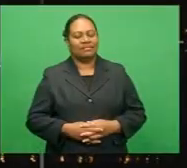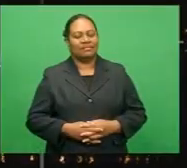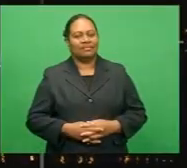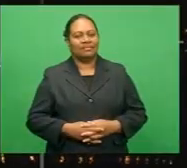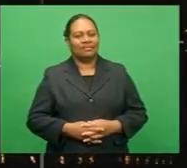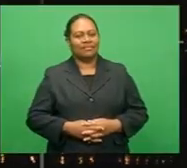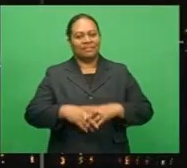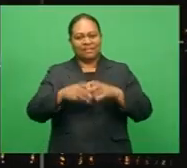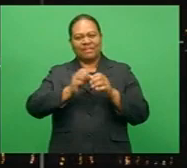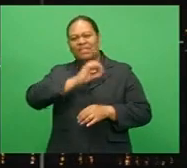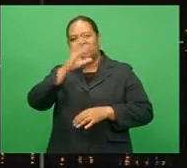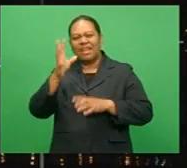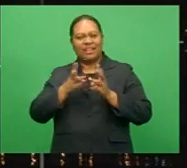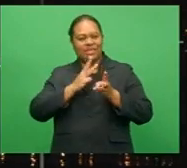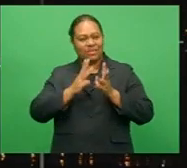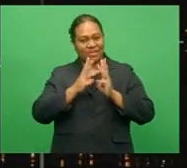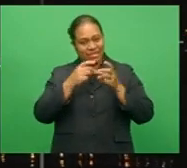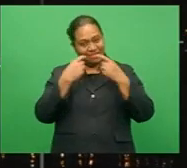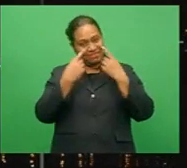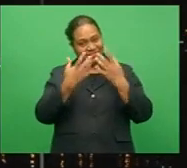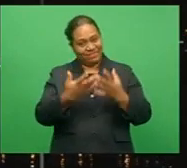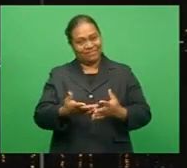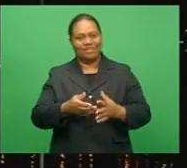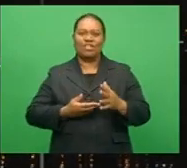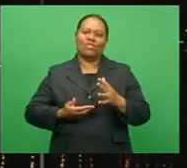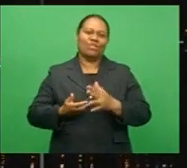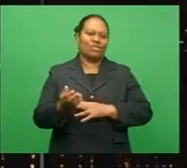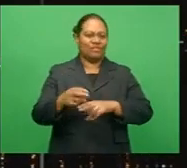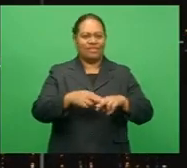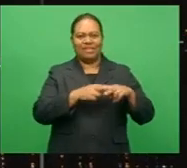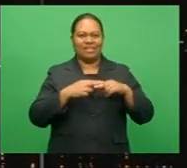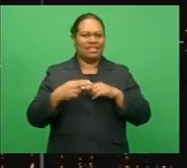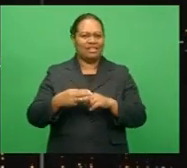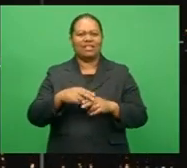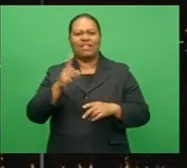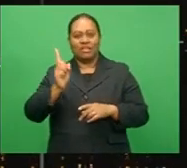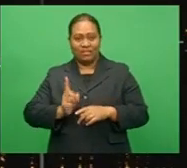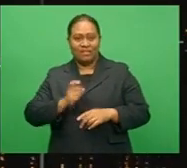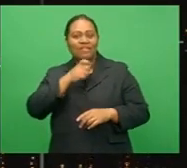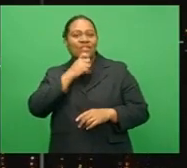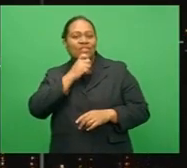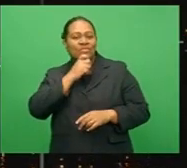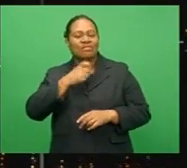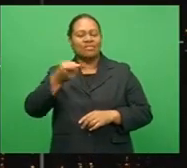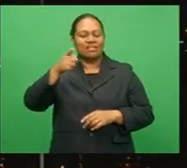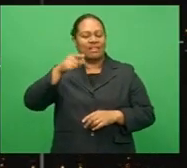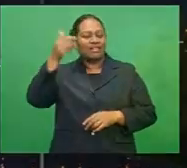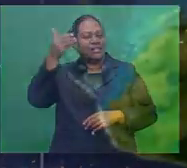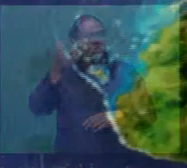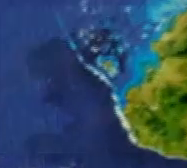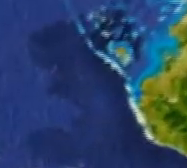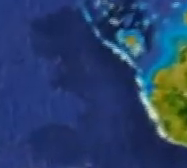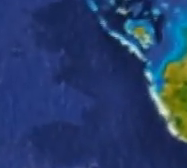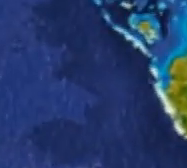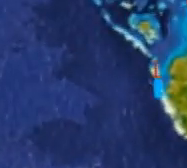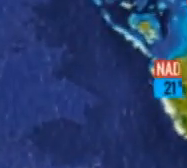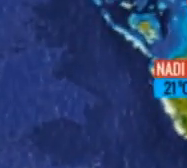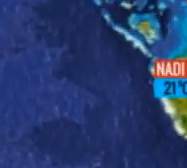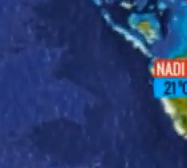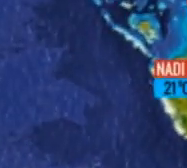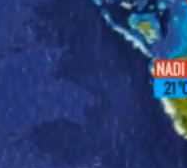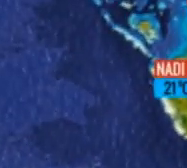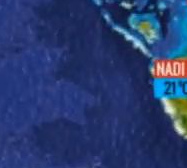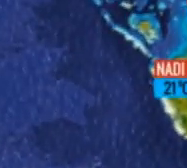And in weather, mainly fine conditions prevailed over the group, apart from isolated afternoon or evening showers. In the west, mostly sunny